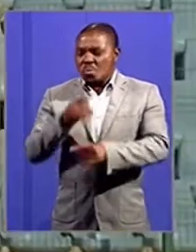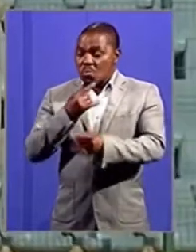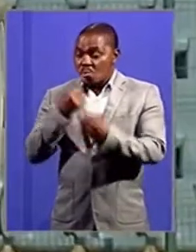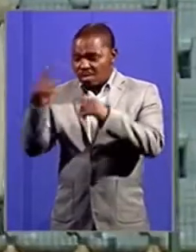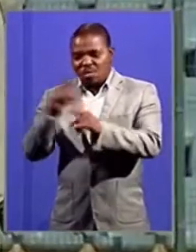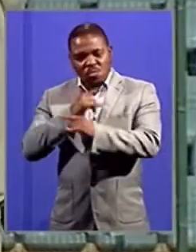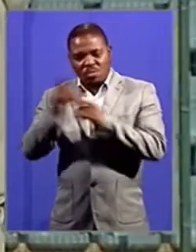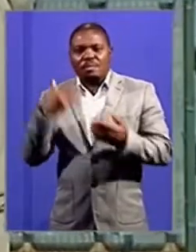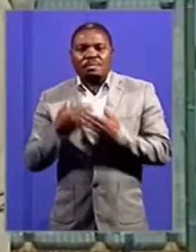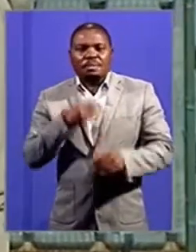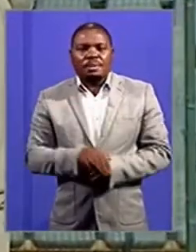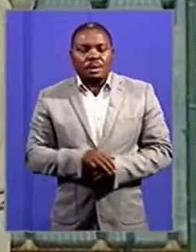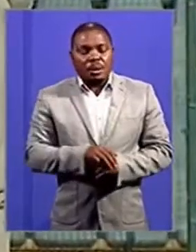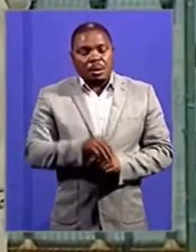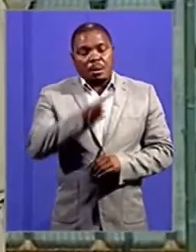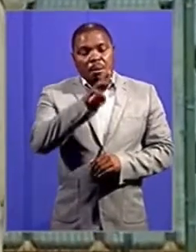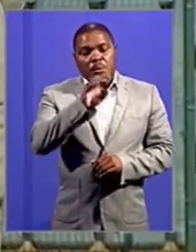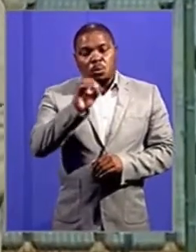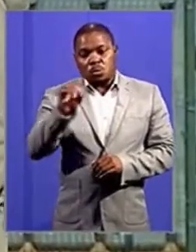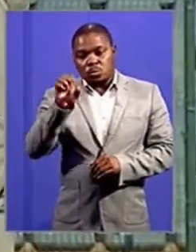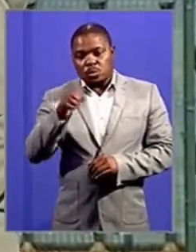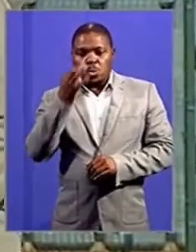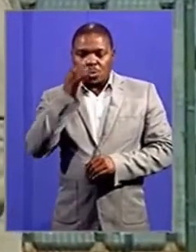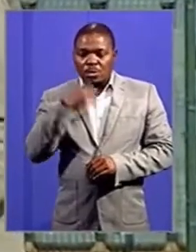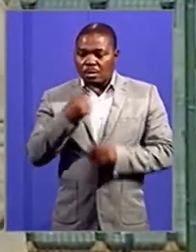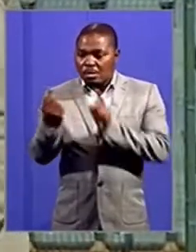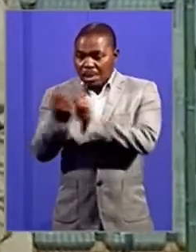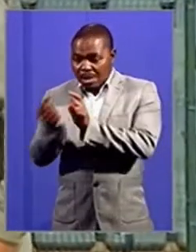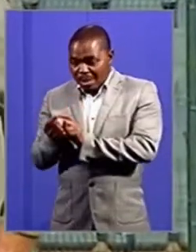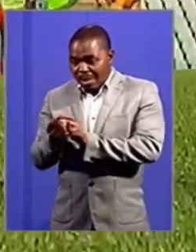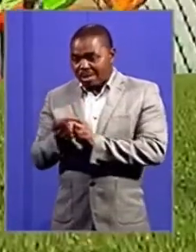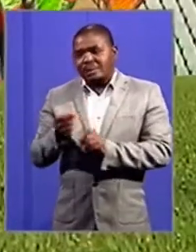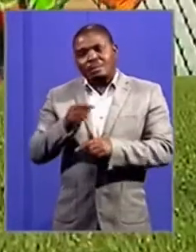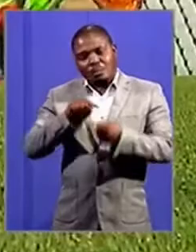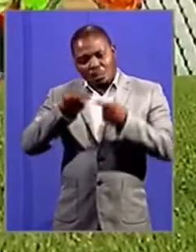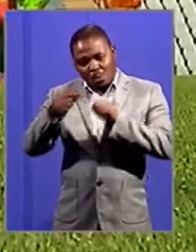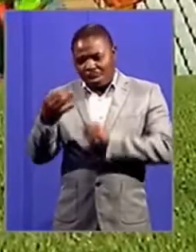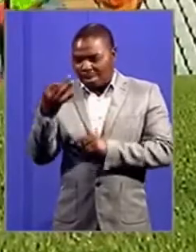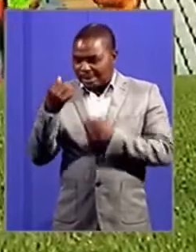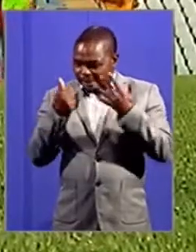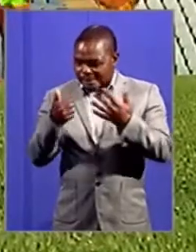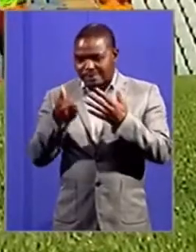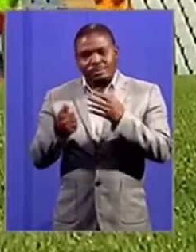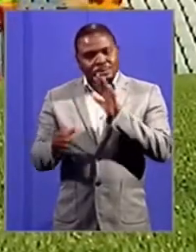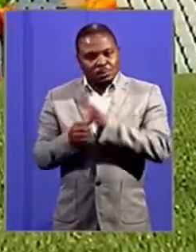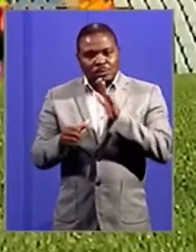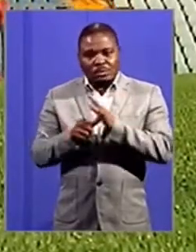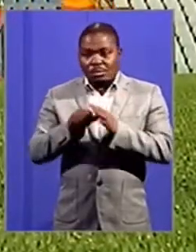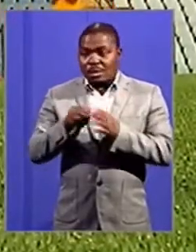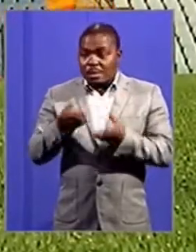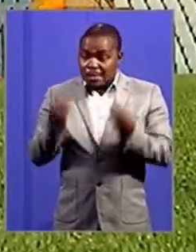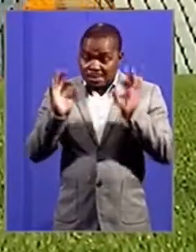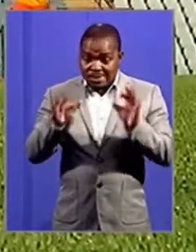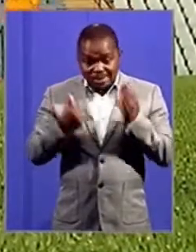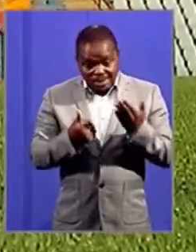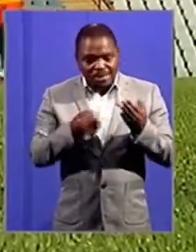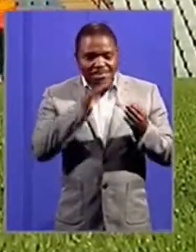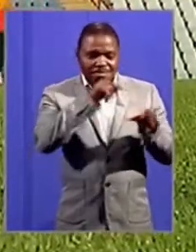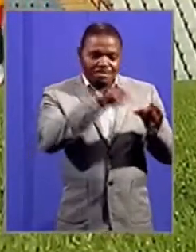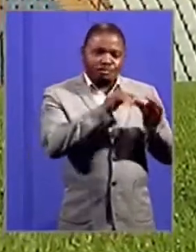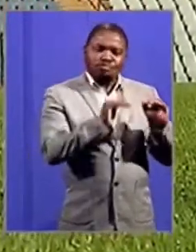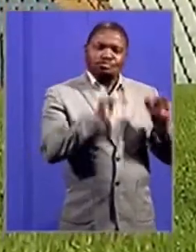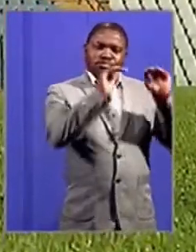Ethiopia. Bruce o hlaisitse bohlokwa ba dinhla tse tsheletseng dipapading tsena tse pedi, seo se tla beha Bafana Bafana boemong bo botle, empa e tla